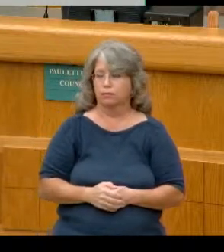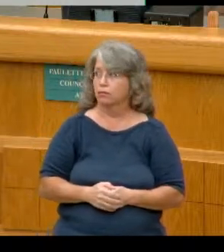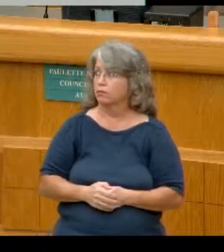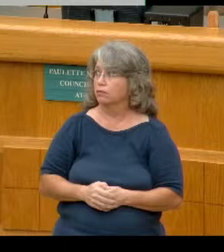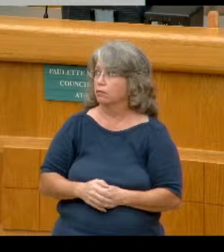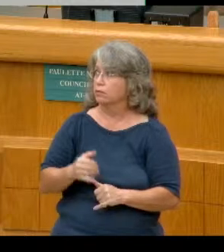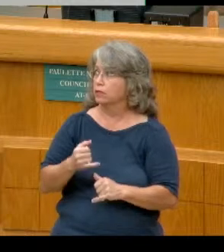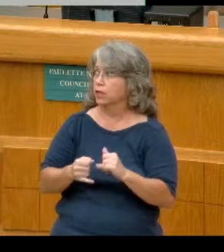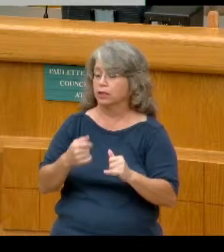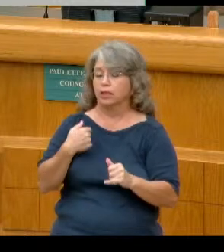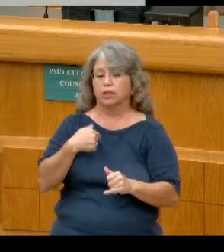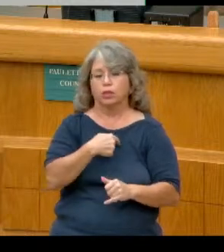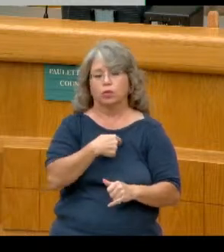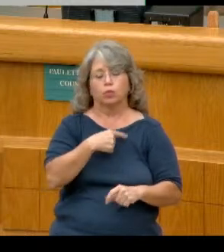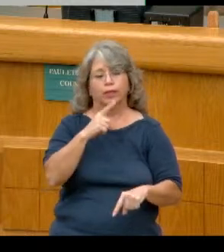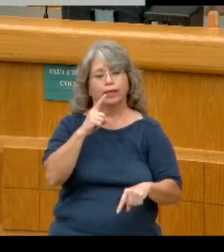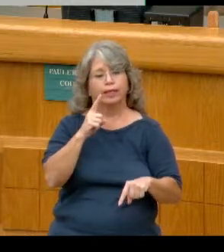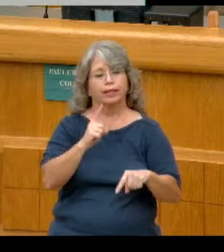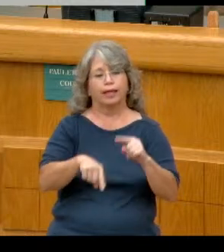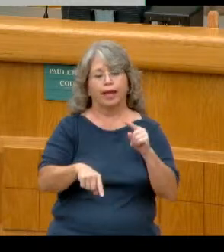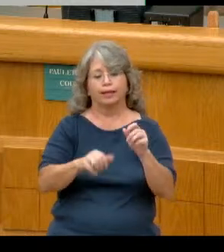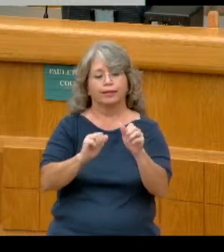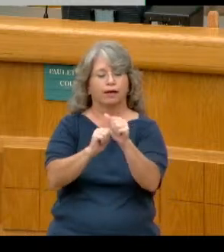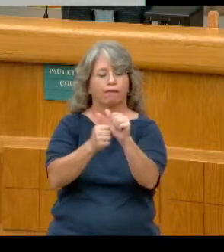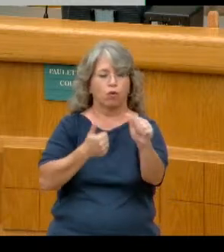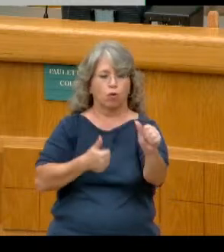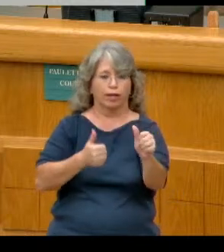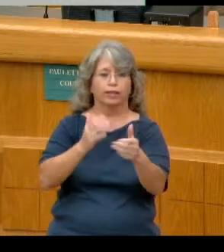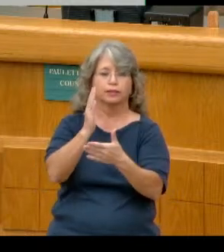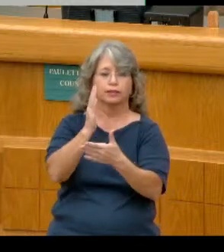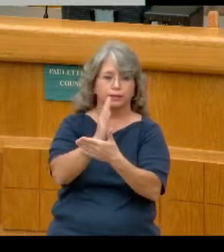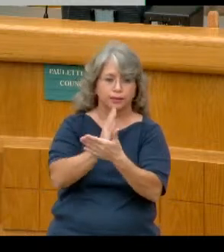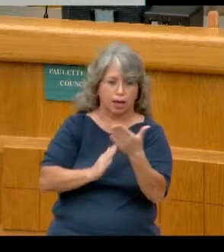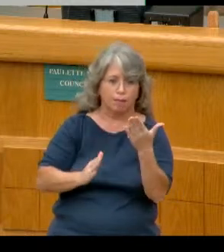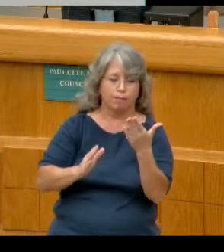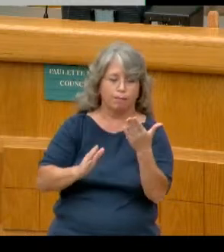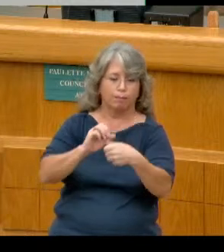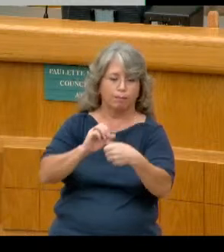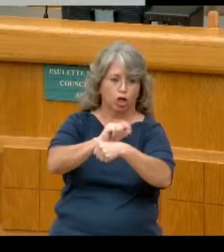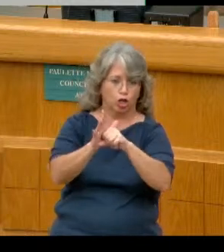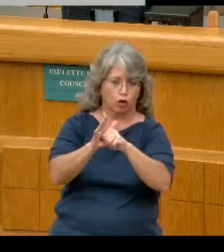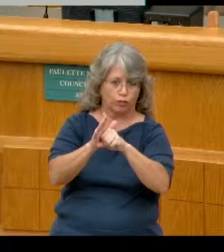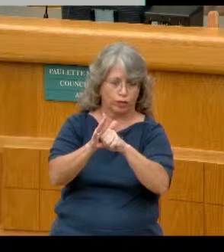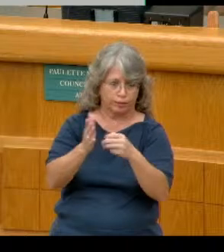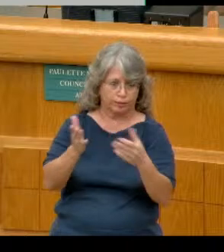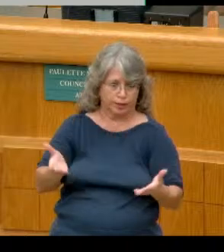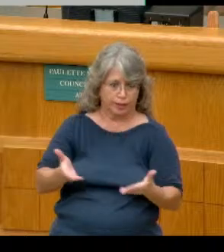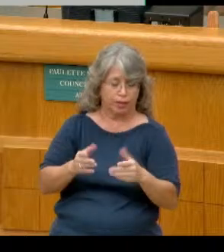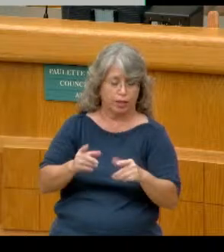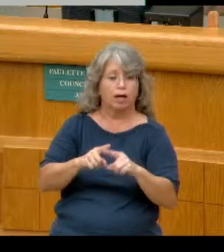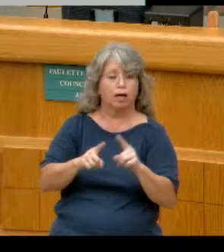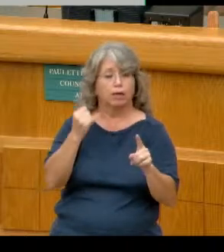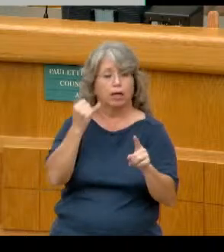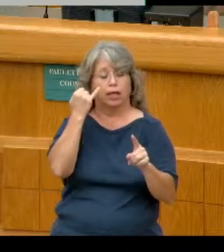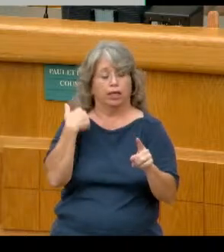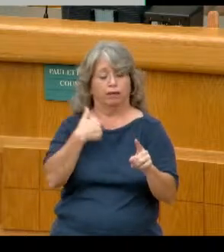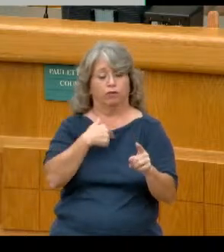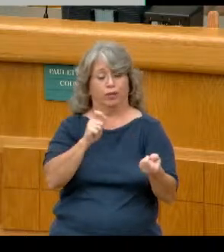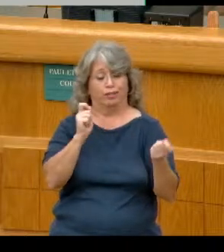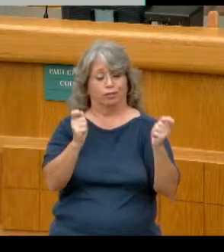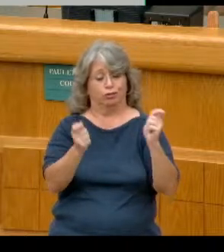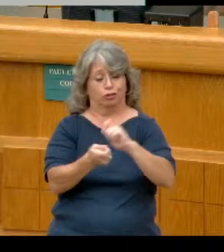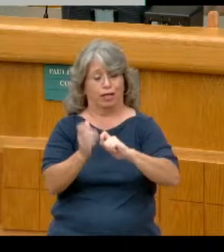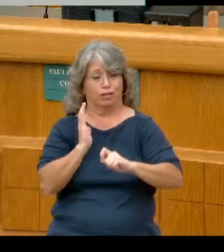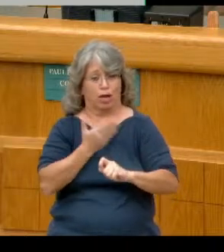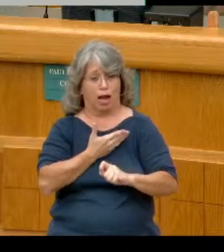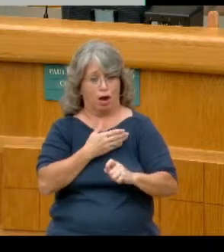at least some level of outbreak here. But if we change right now the trajectory that we're on and our behaviors, then